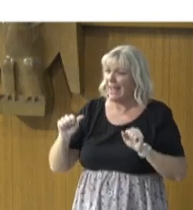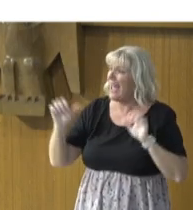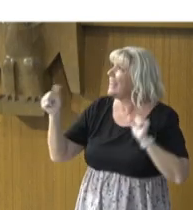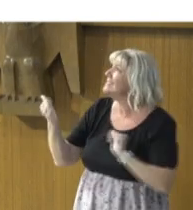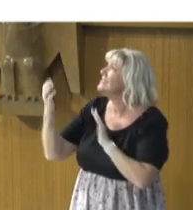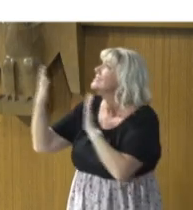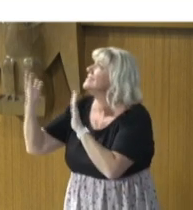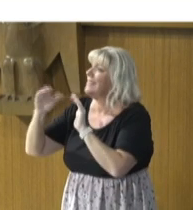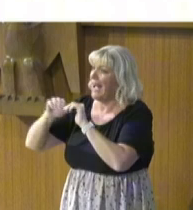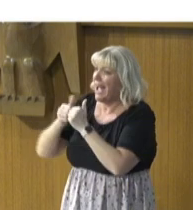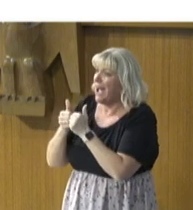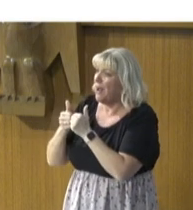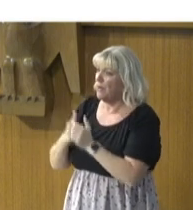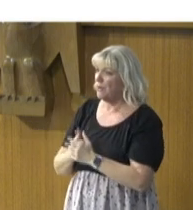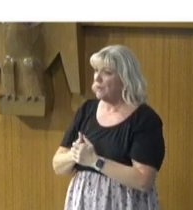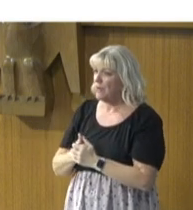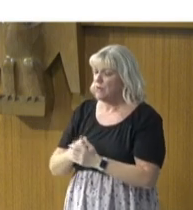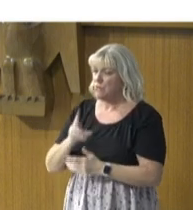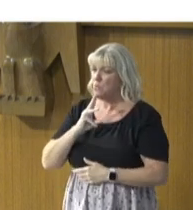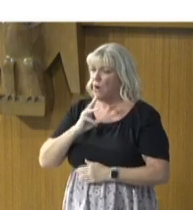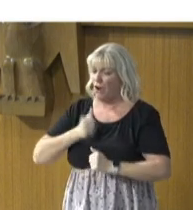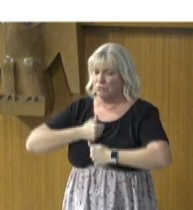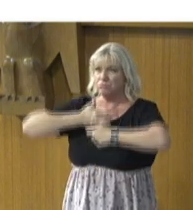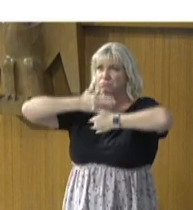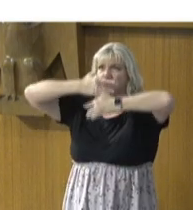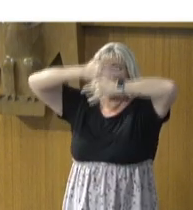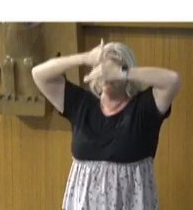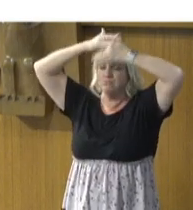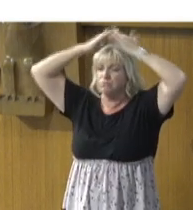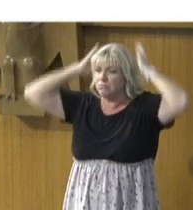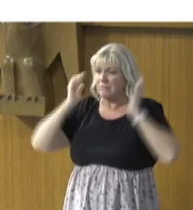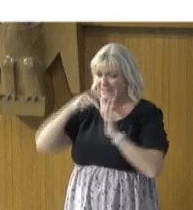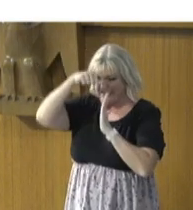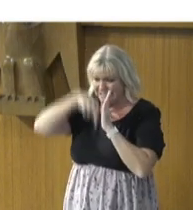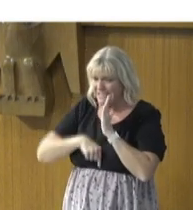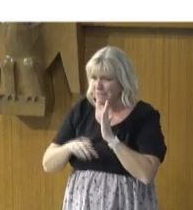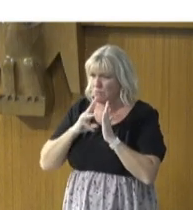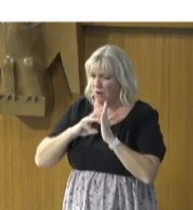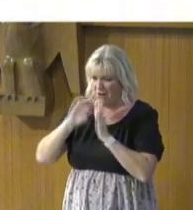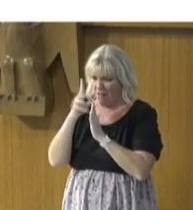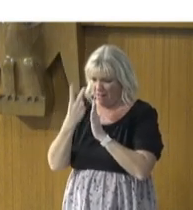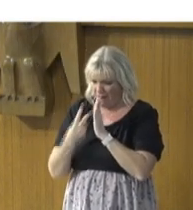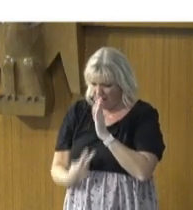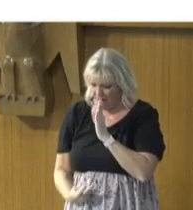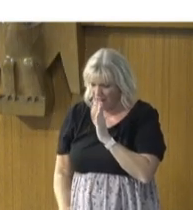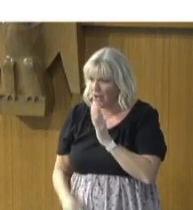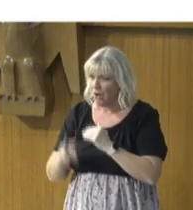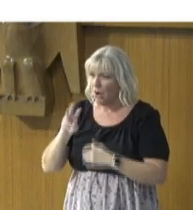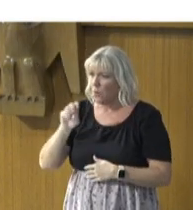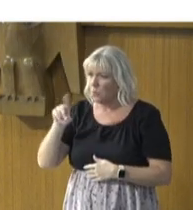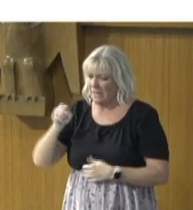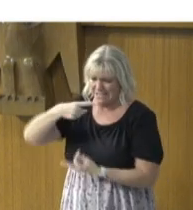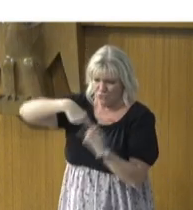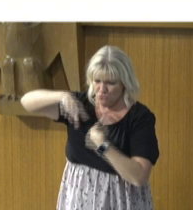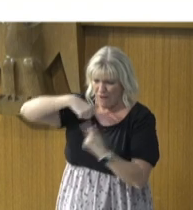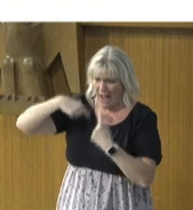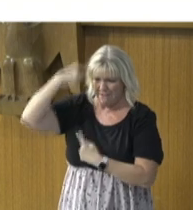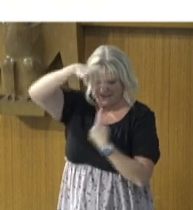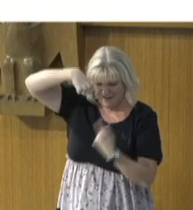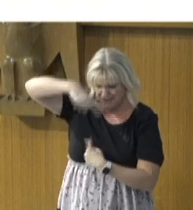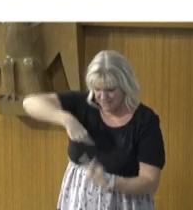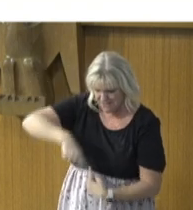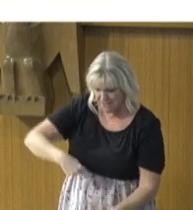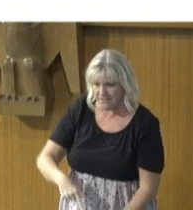holy temple? The waters closed in over me. The deep surrounded me. Weeds were wrapped around my head at the roots of the mountains.